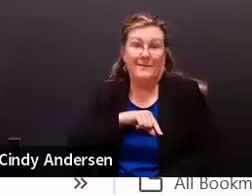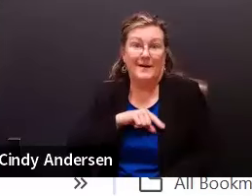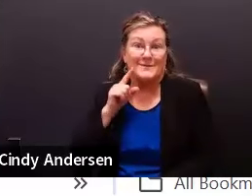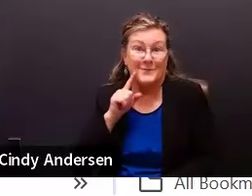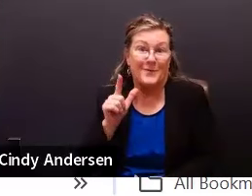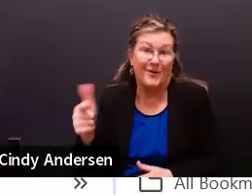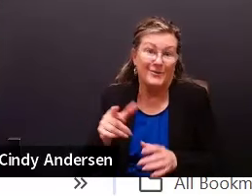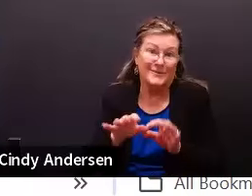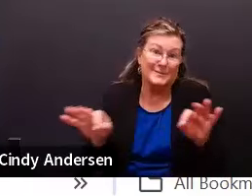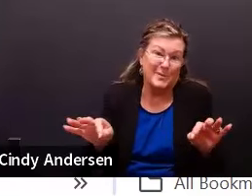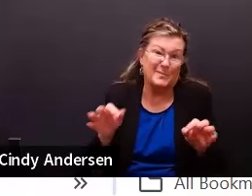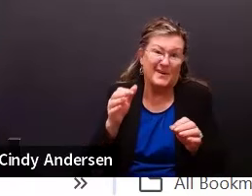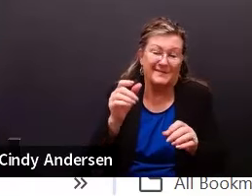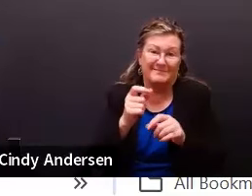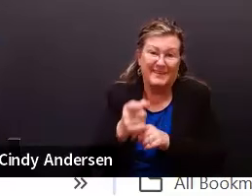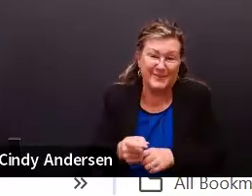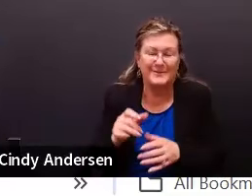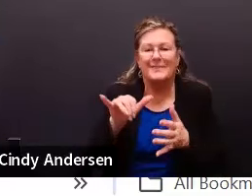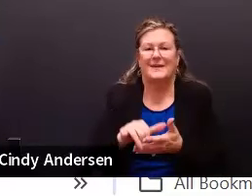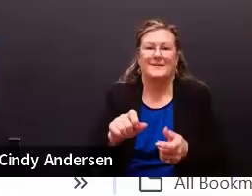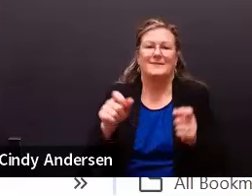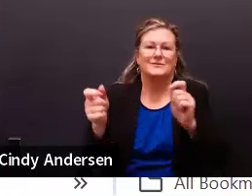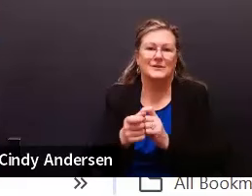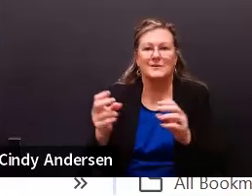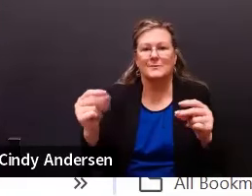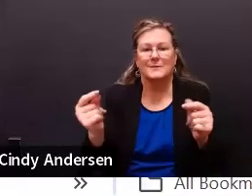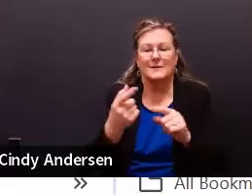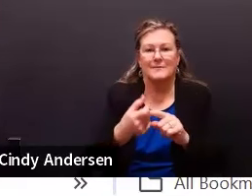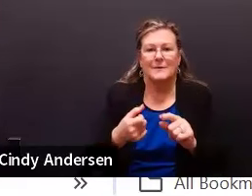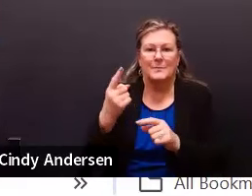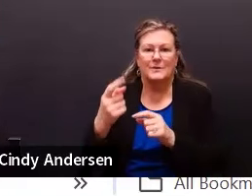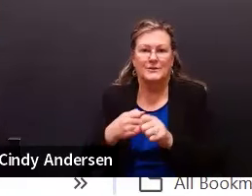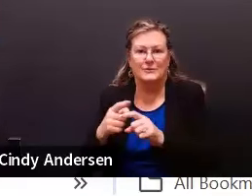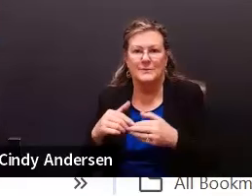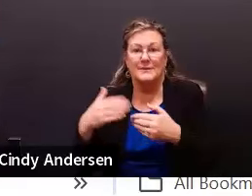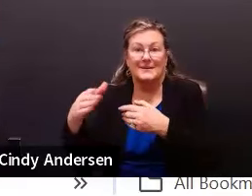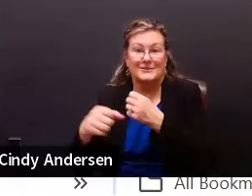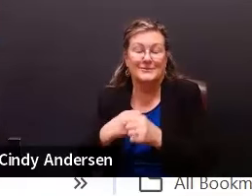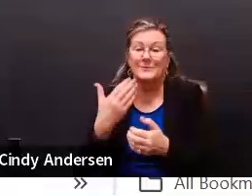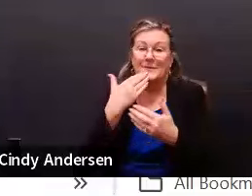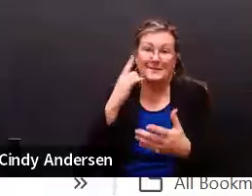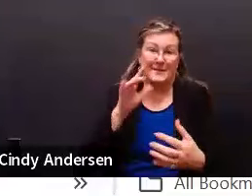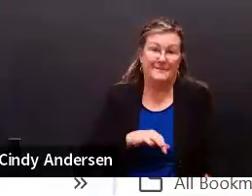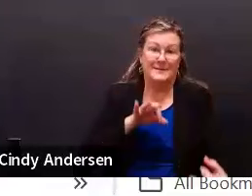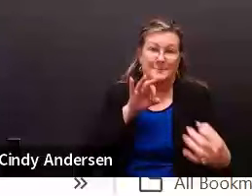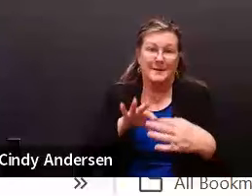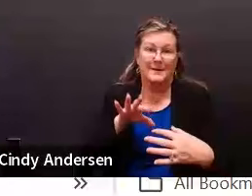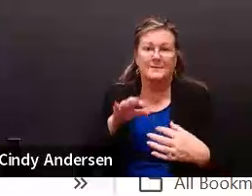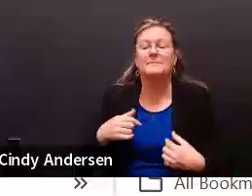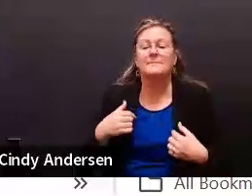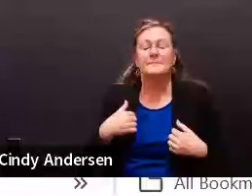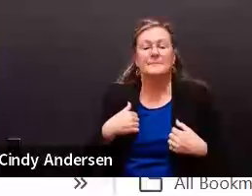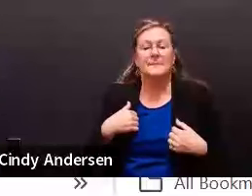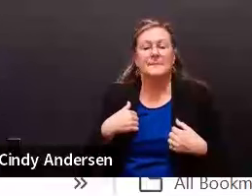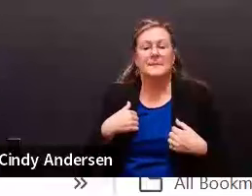right? So that can change pretty quickly from year to year. So thanks for that feedback. I